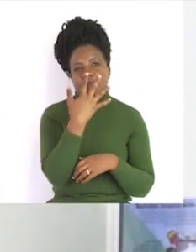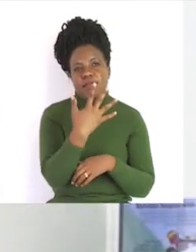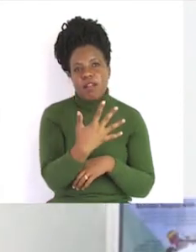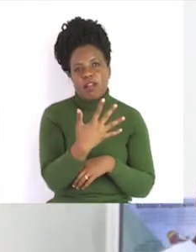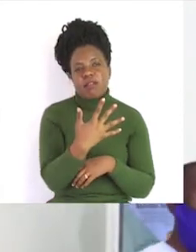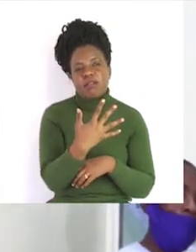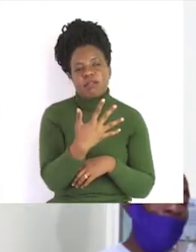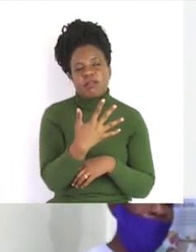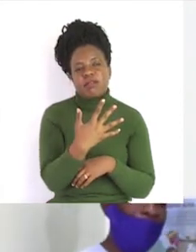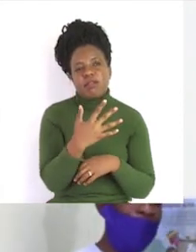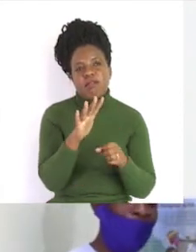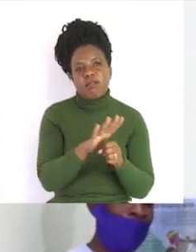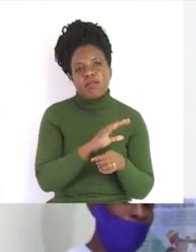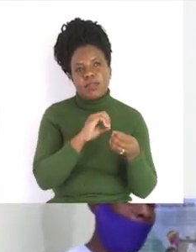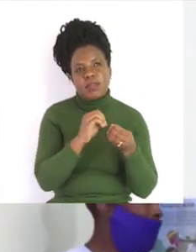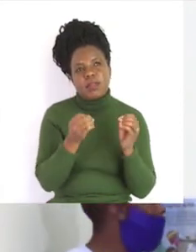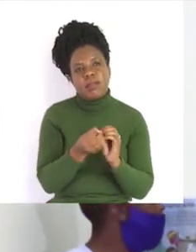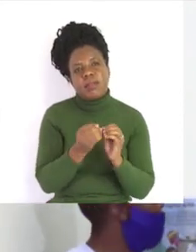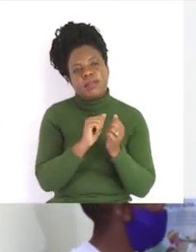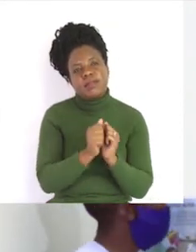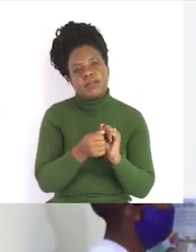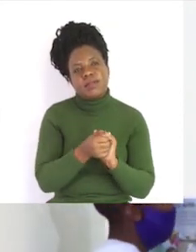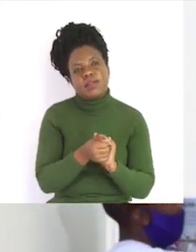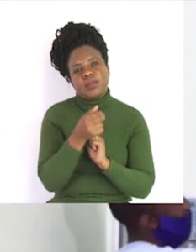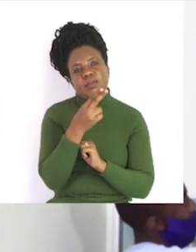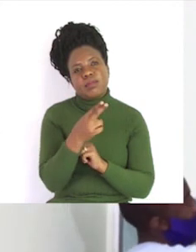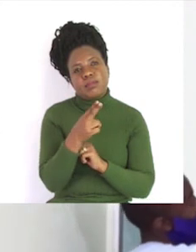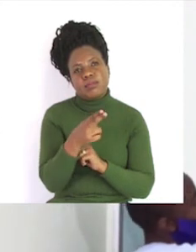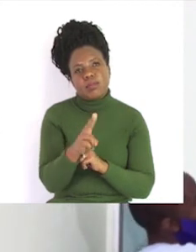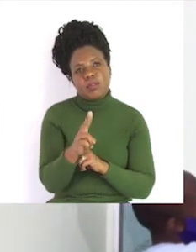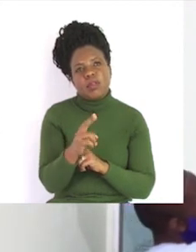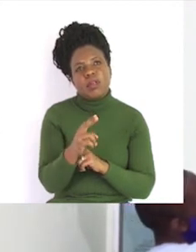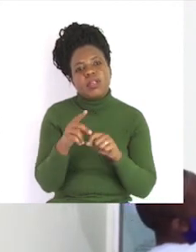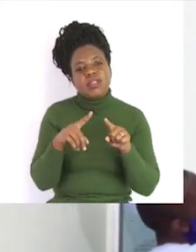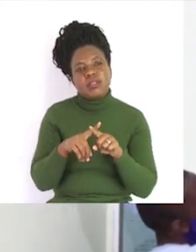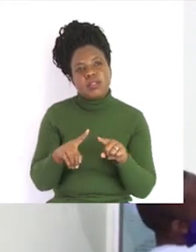change. The other thing, where's the difference? Is here.